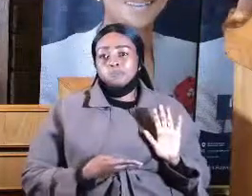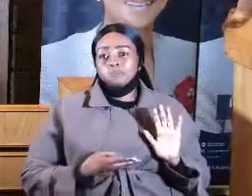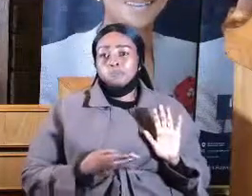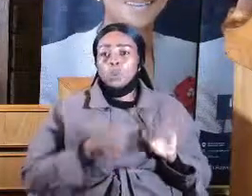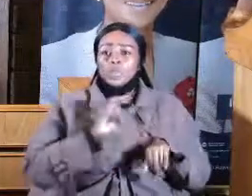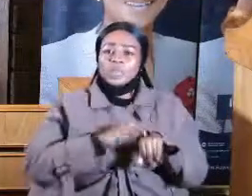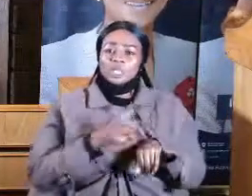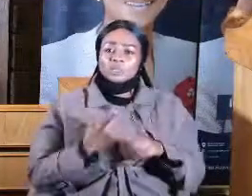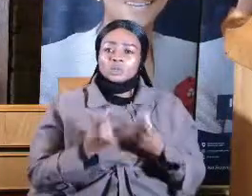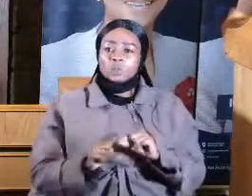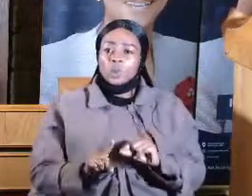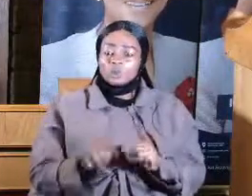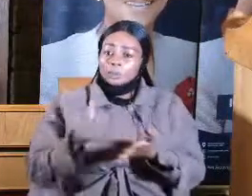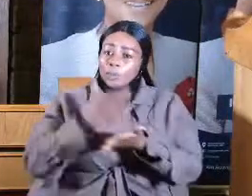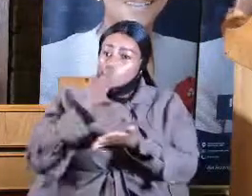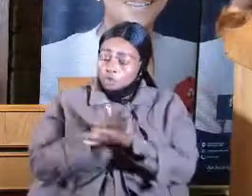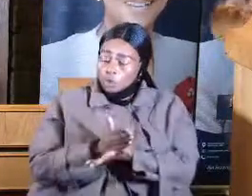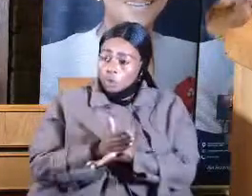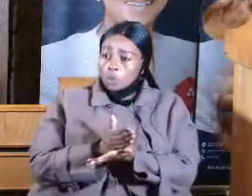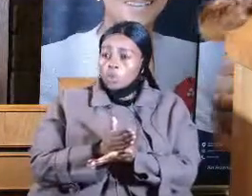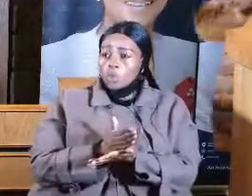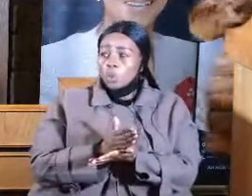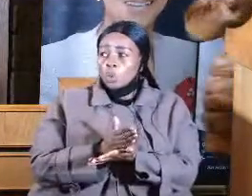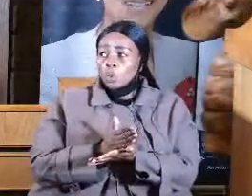do is to make sure that